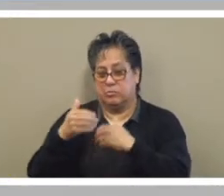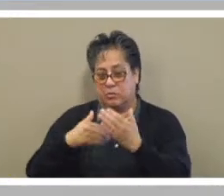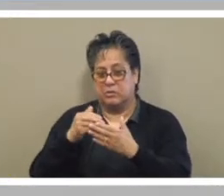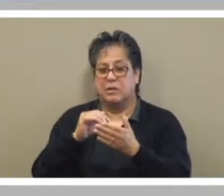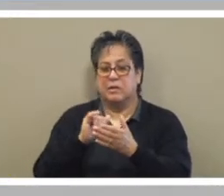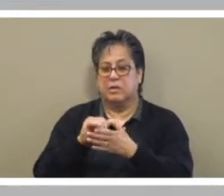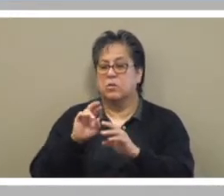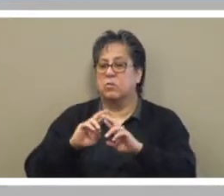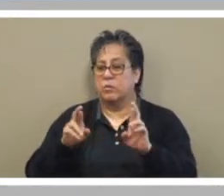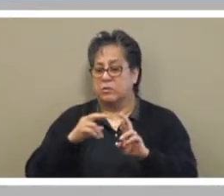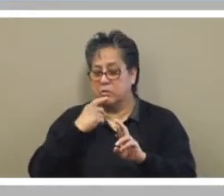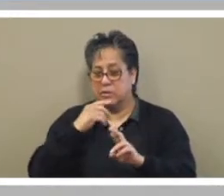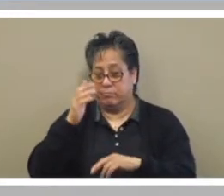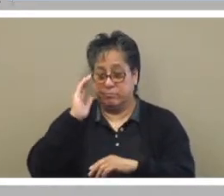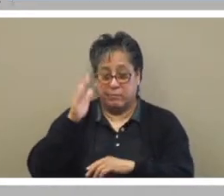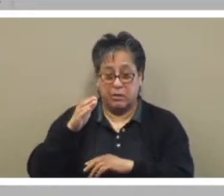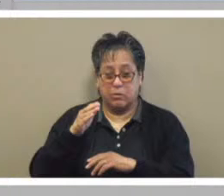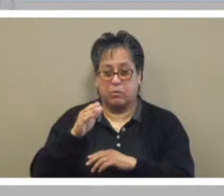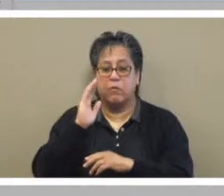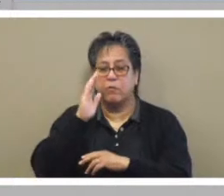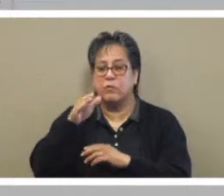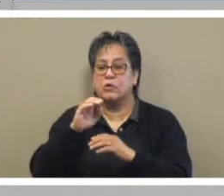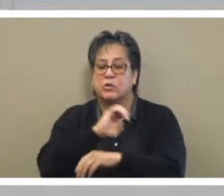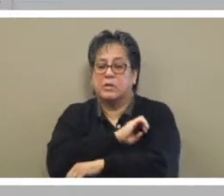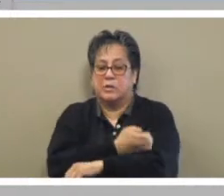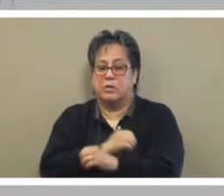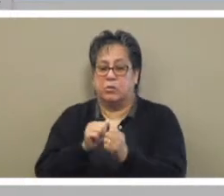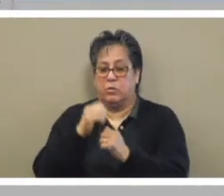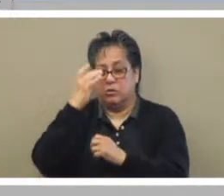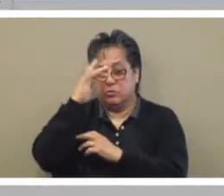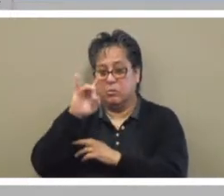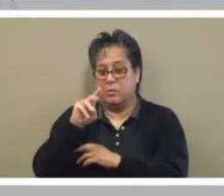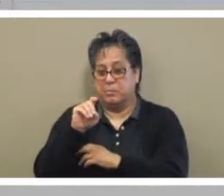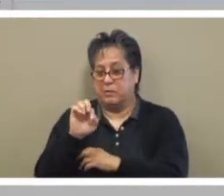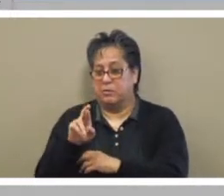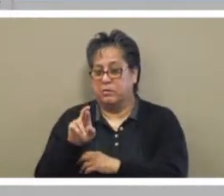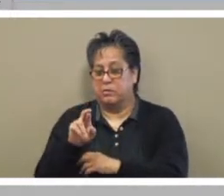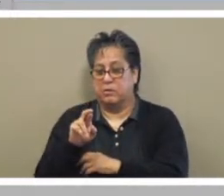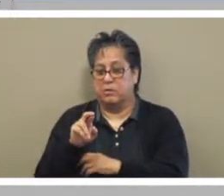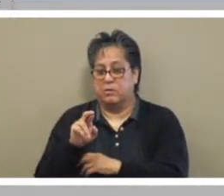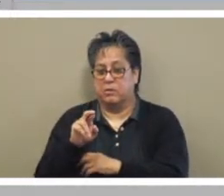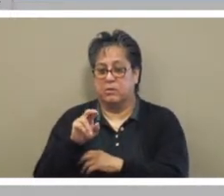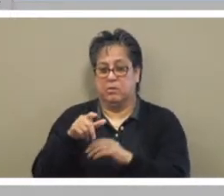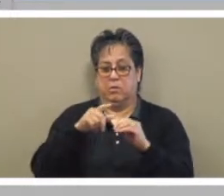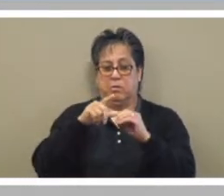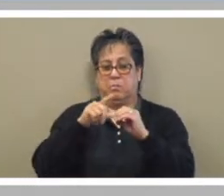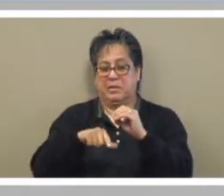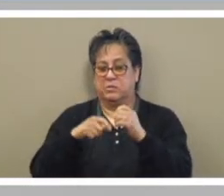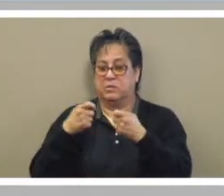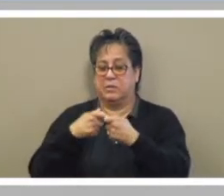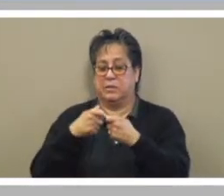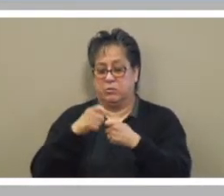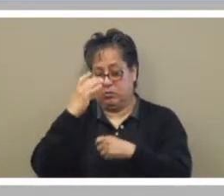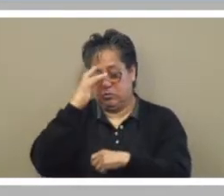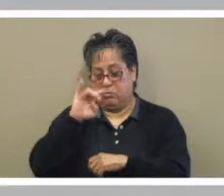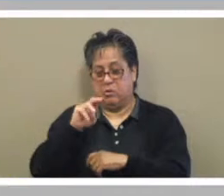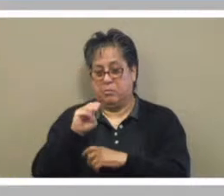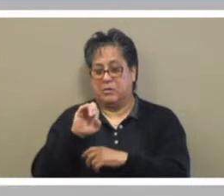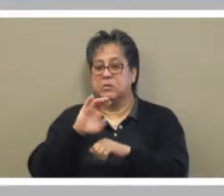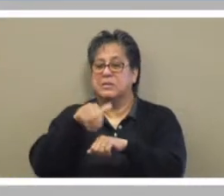ready to say hello to the future of energy with smart meters. El Paso Electric